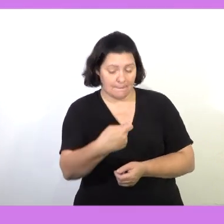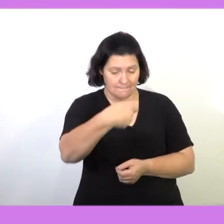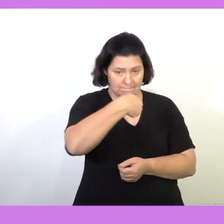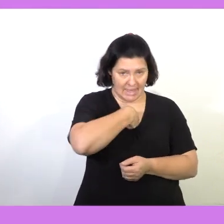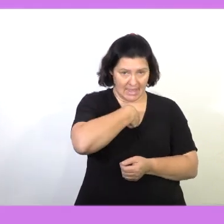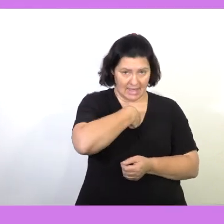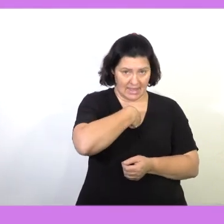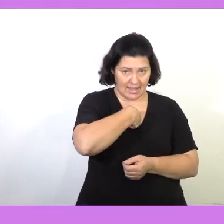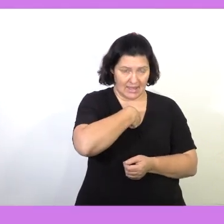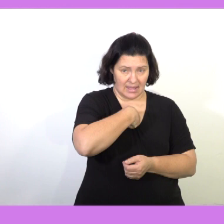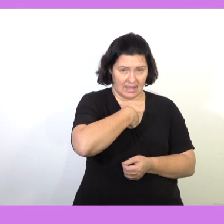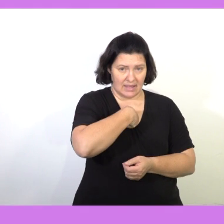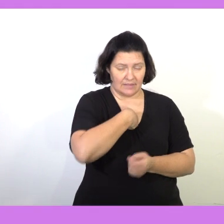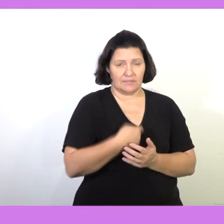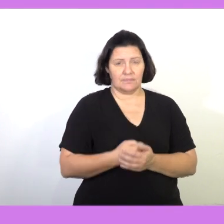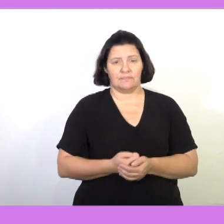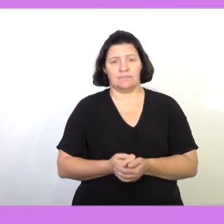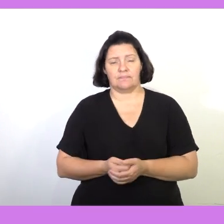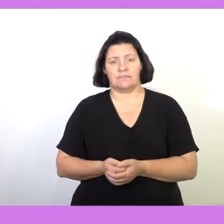say payment